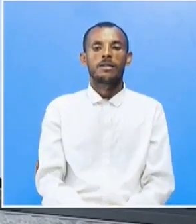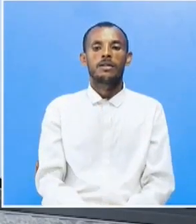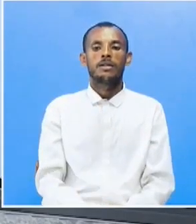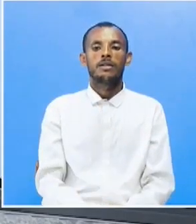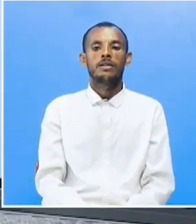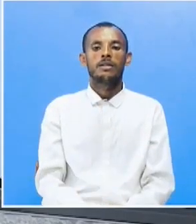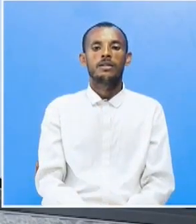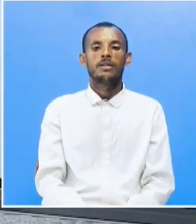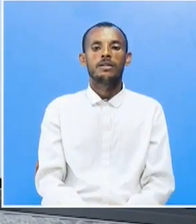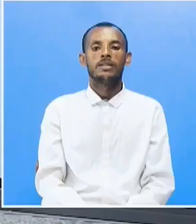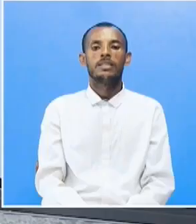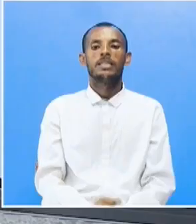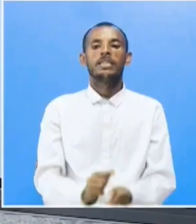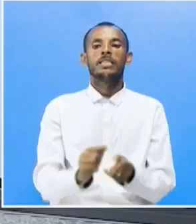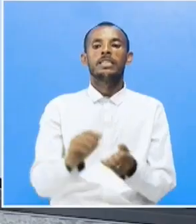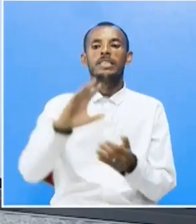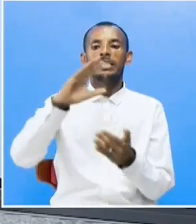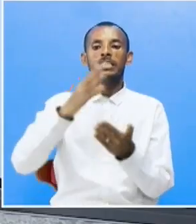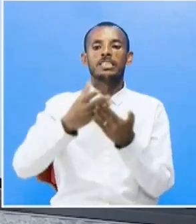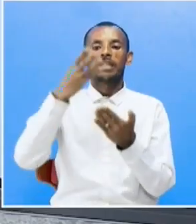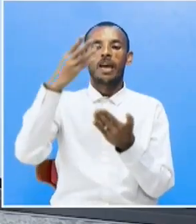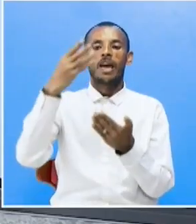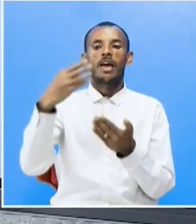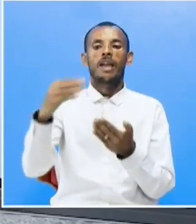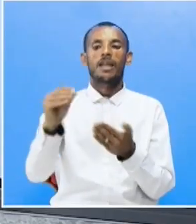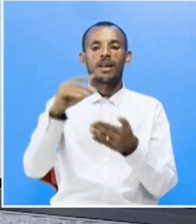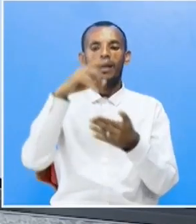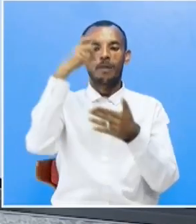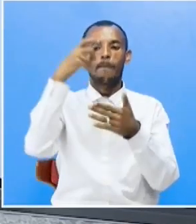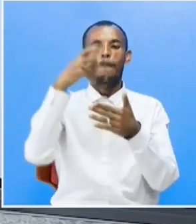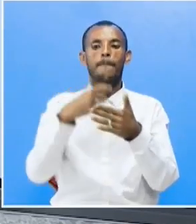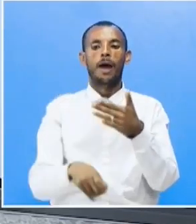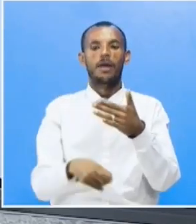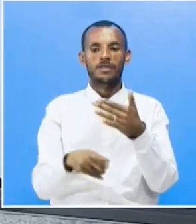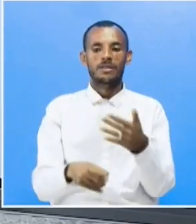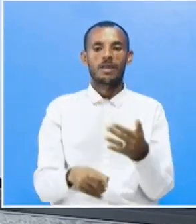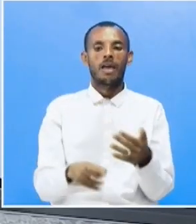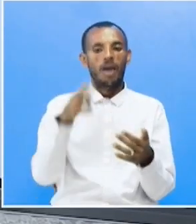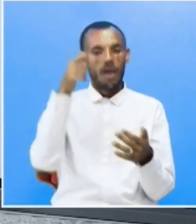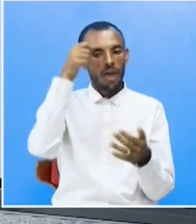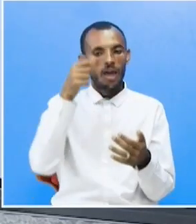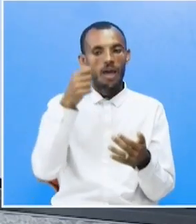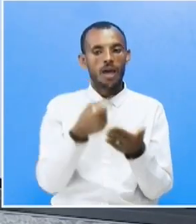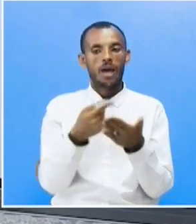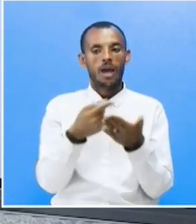the selling price. Selling price. Here,